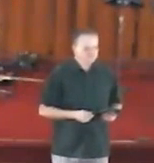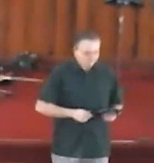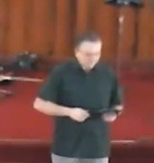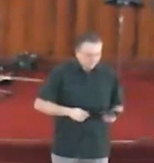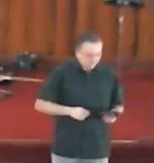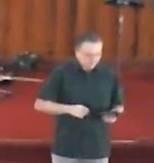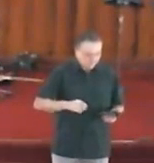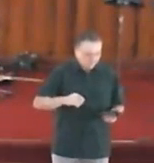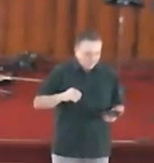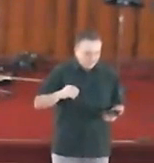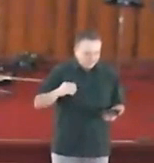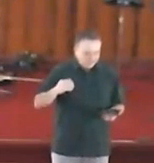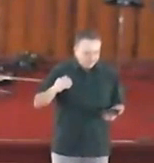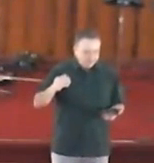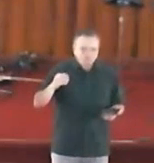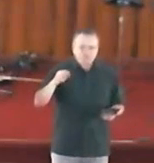Jesus.